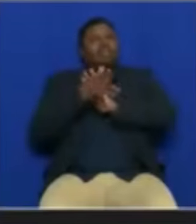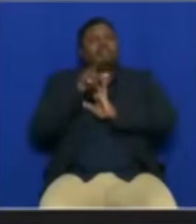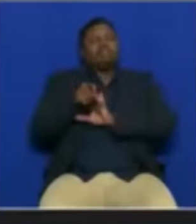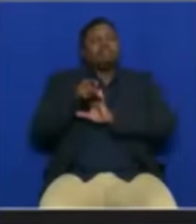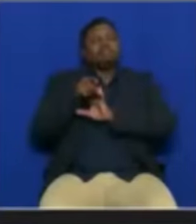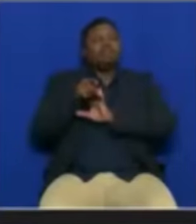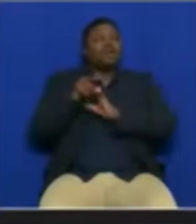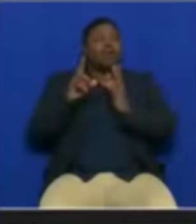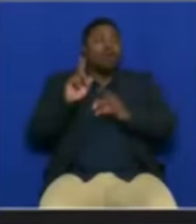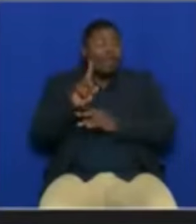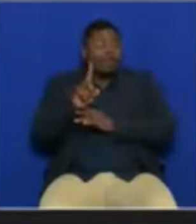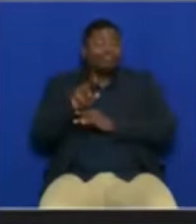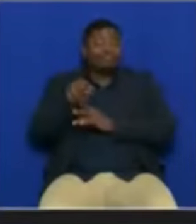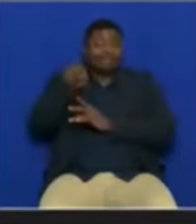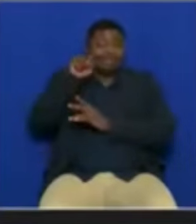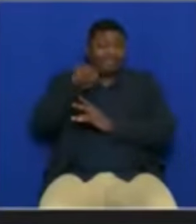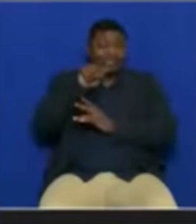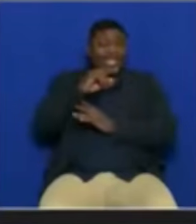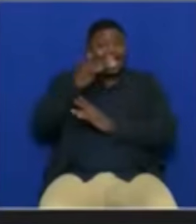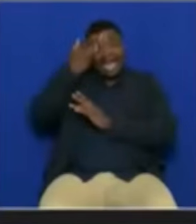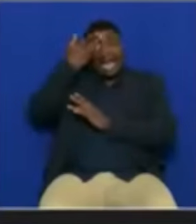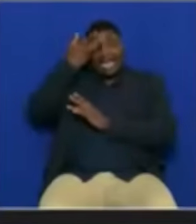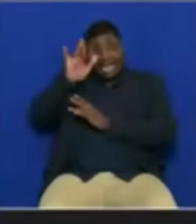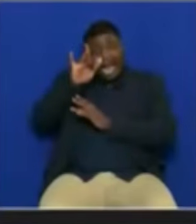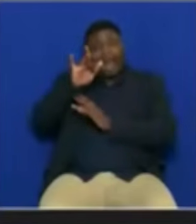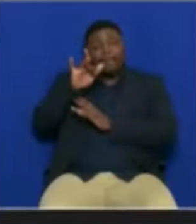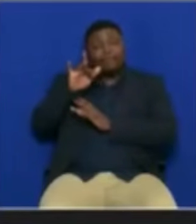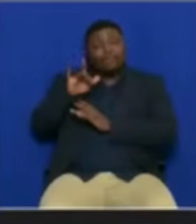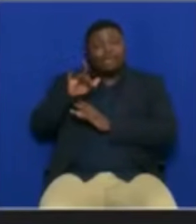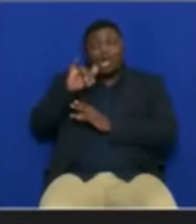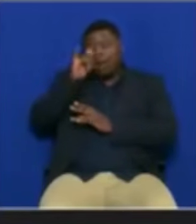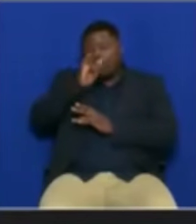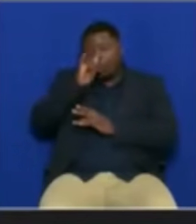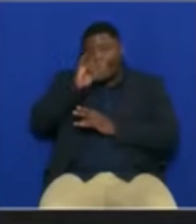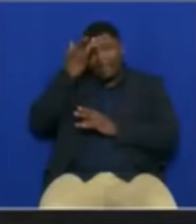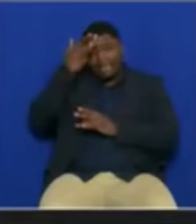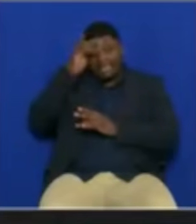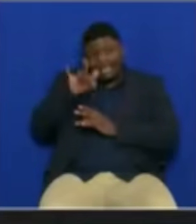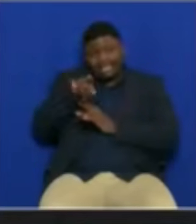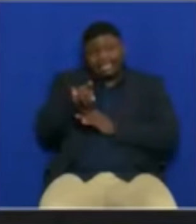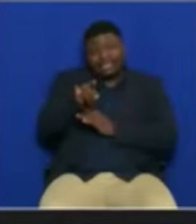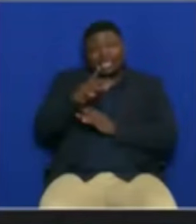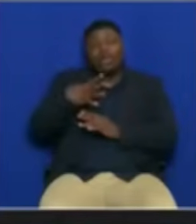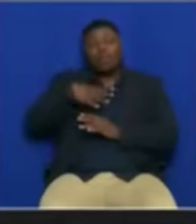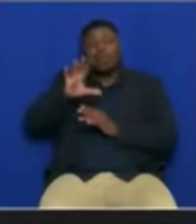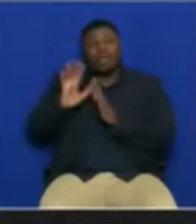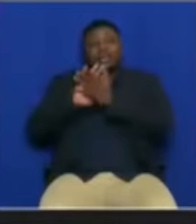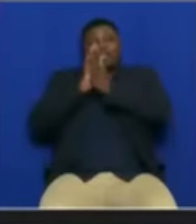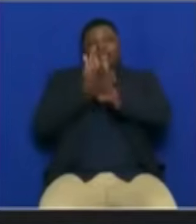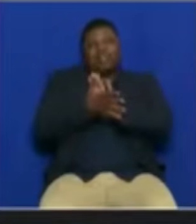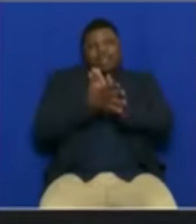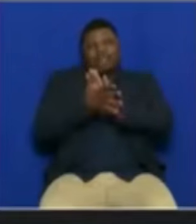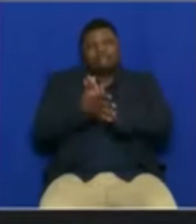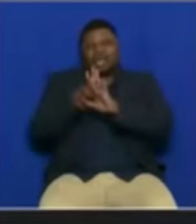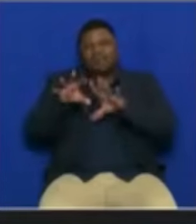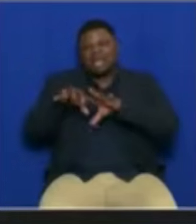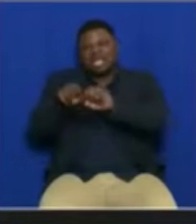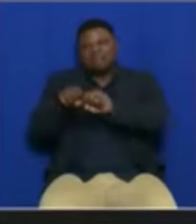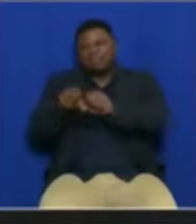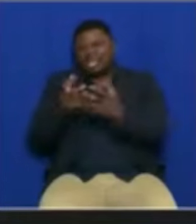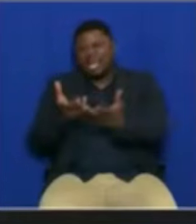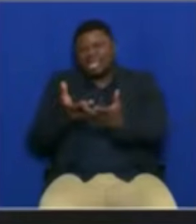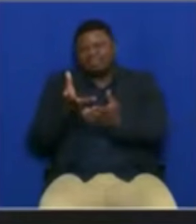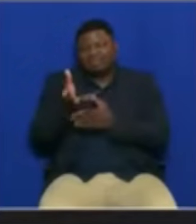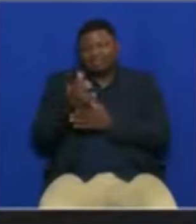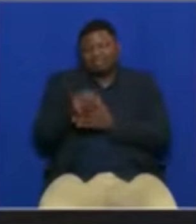is no, and I may be helping you with answering, but I think in fairness I must say that to you, that if your answer is no, they